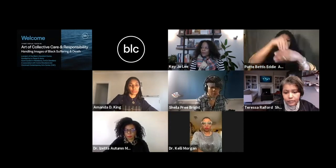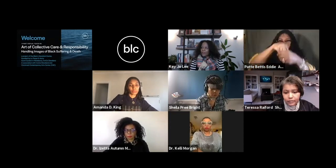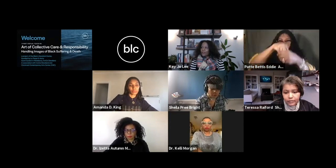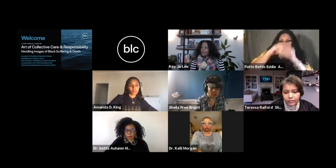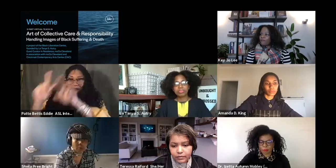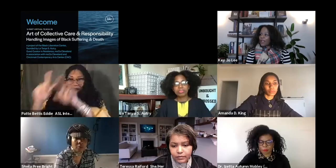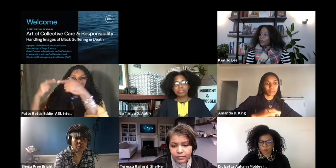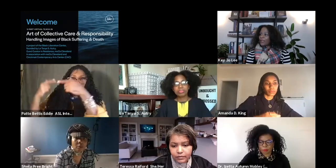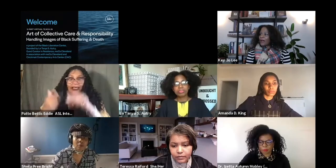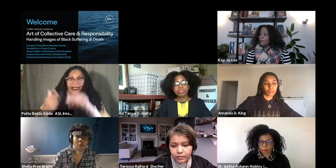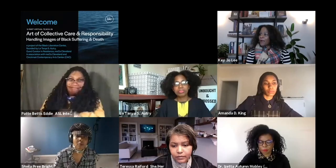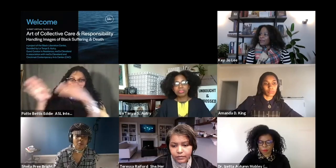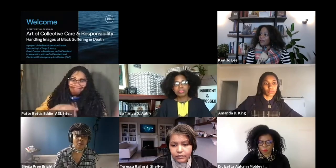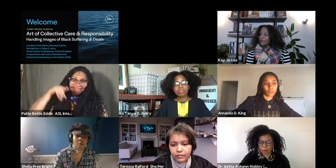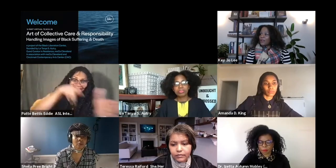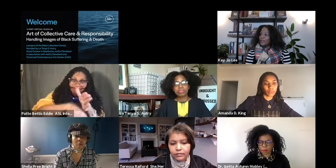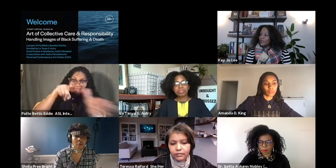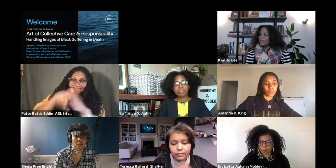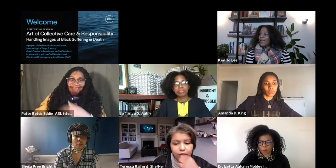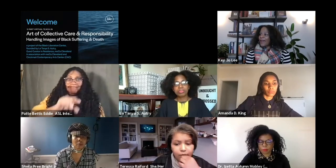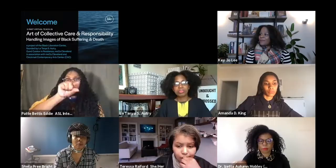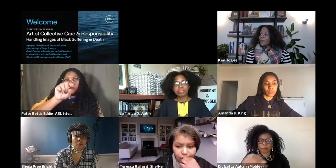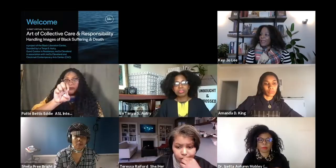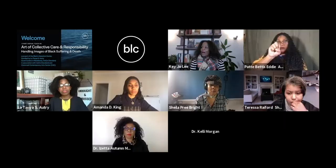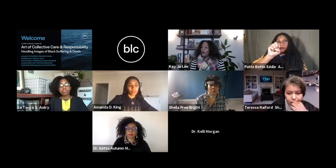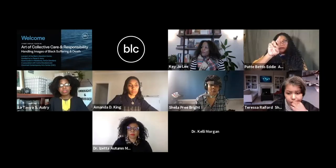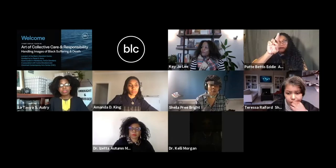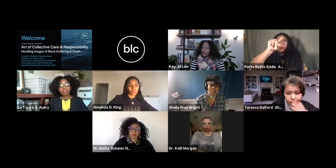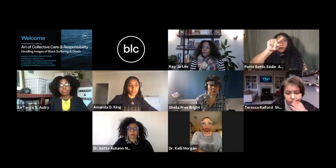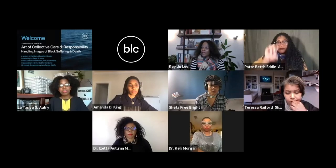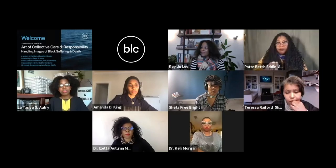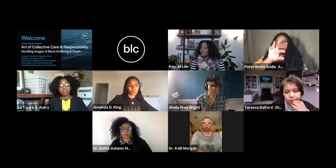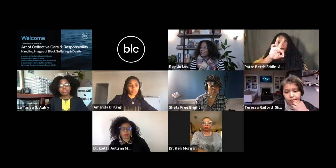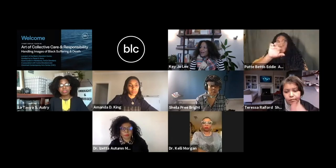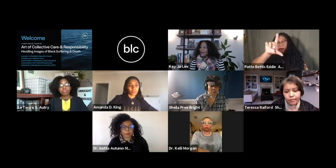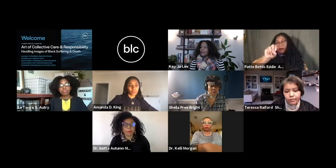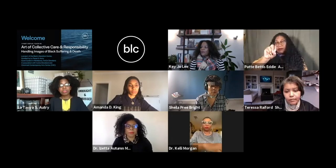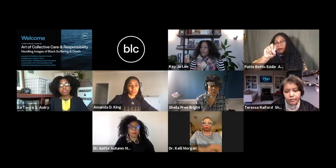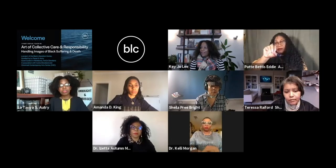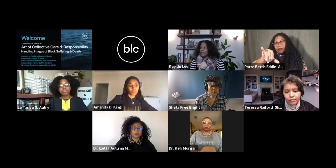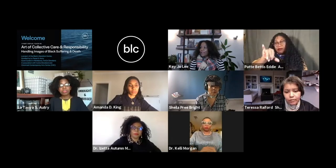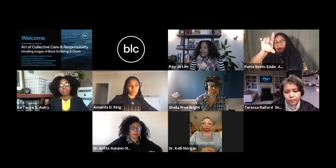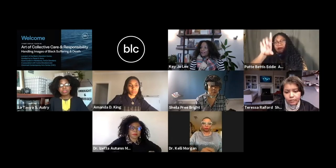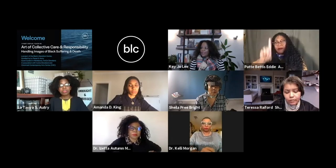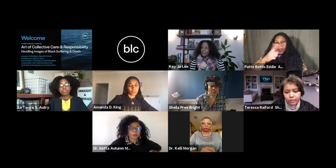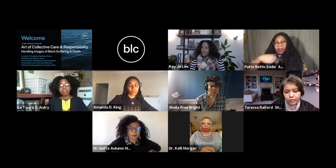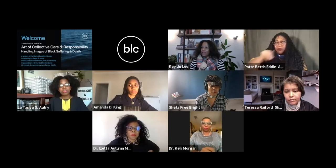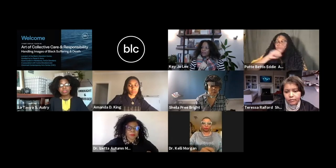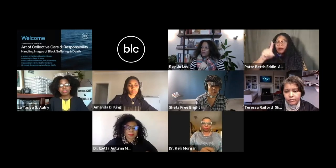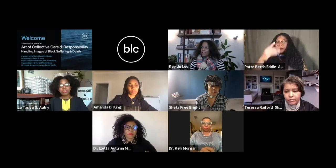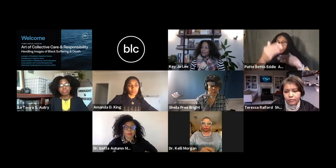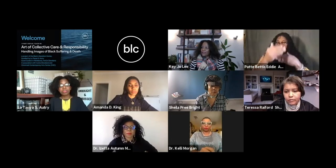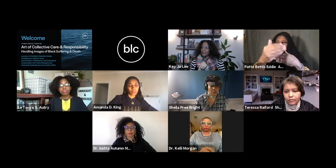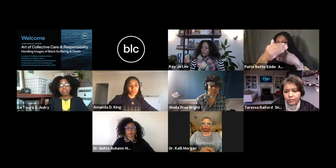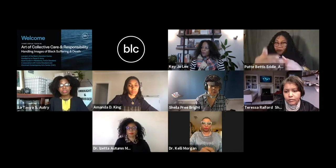Floyd's murder and following uprising, Teresa has been on the forefront, um, filing a class action